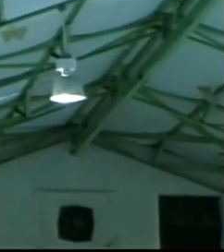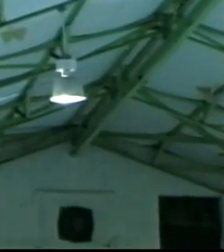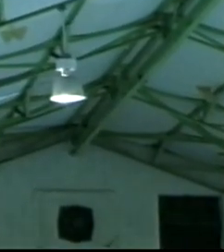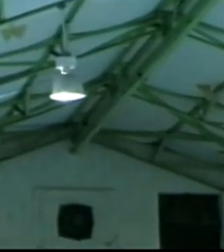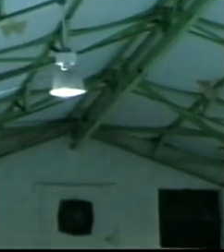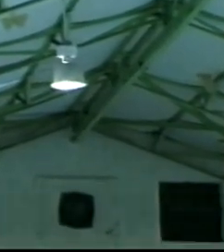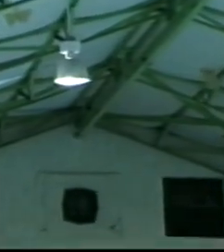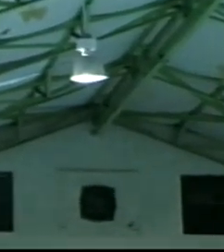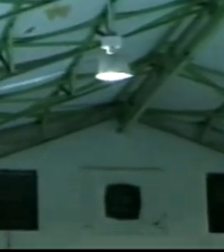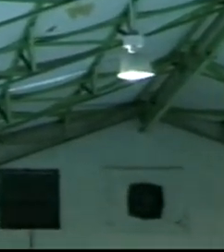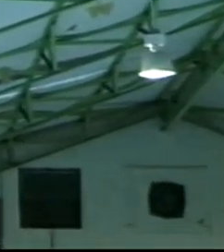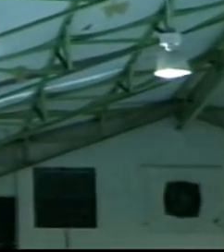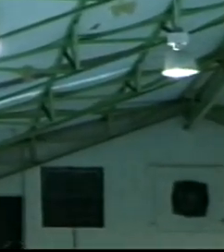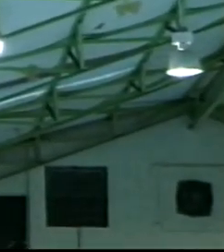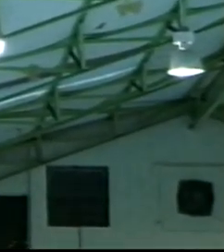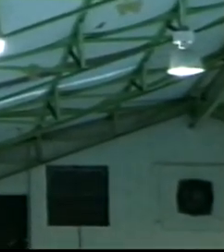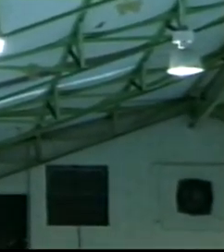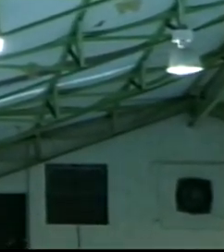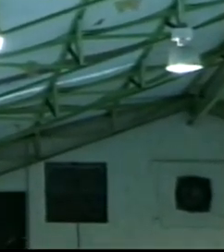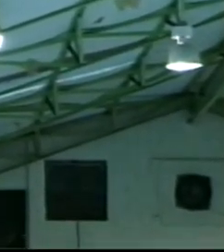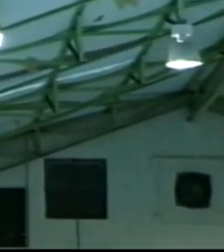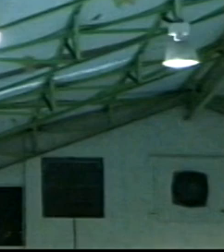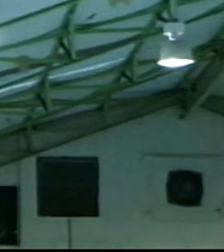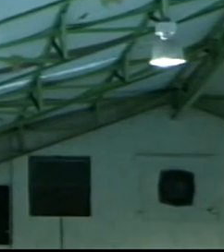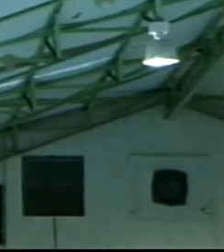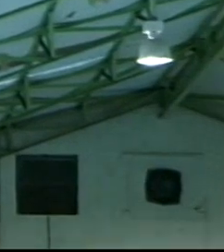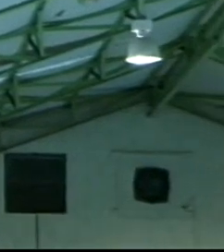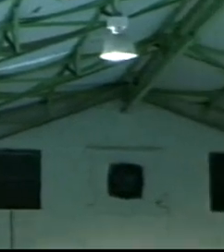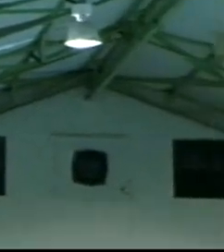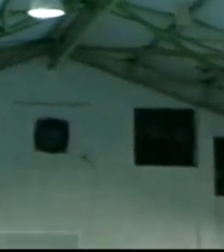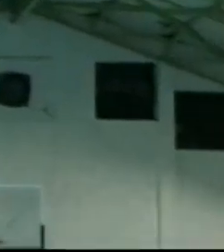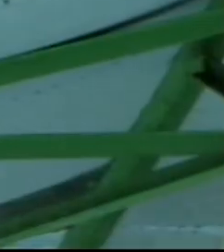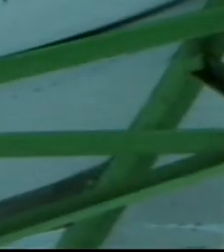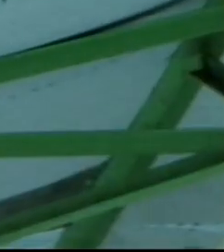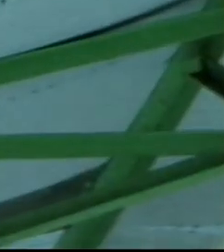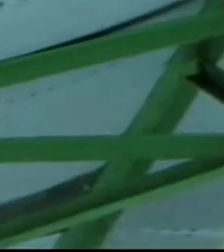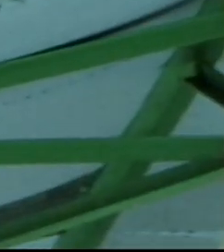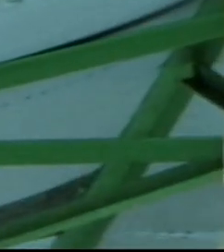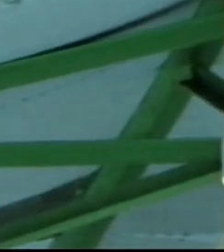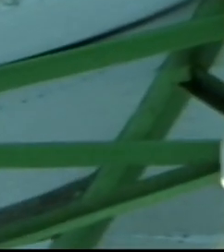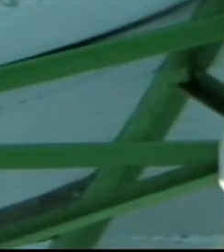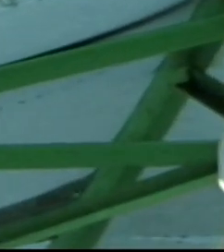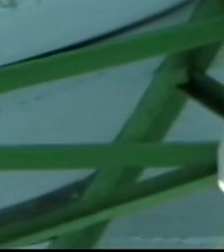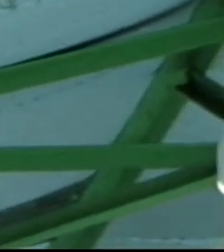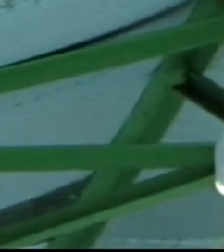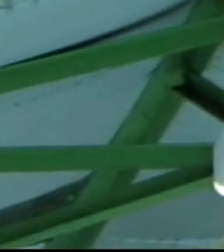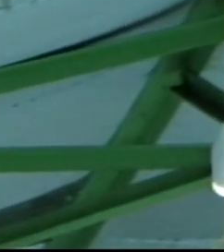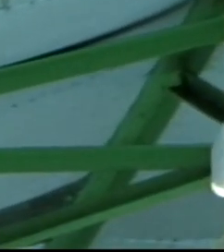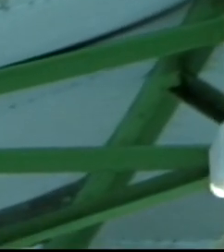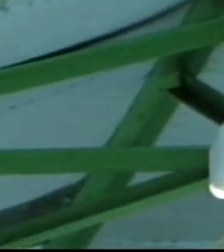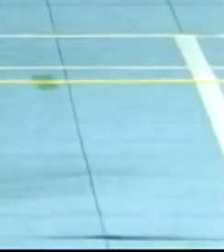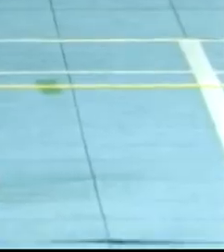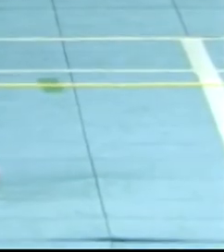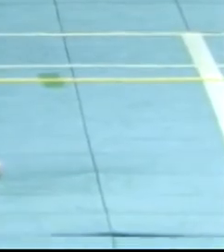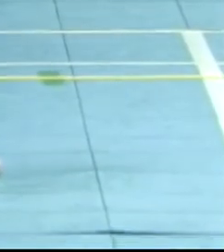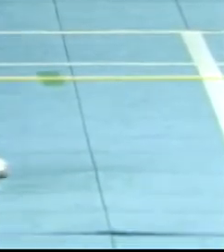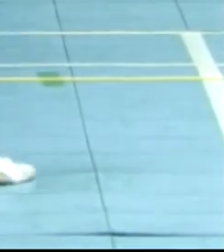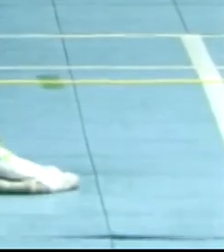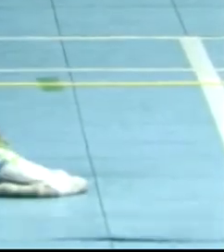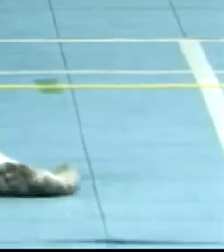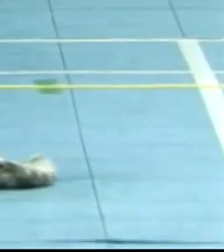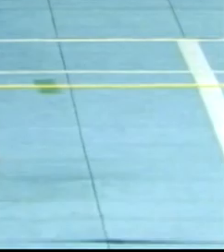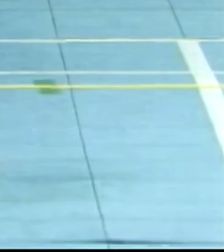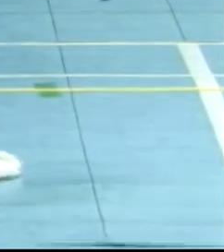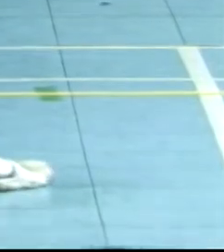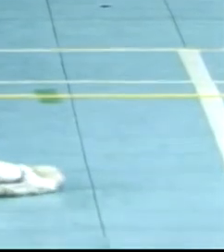Barn due to persistent rain. The resulting wet court meant that the game was postponed. Warrens, the only unbeaten team in the entire tournament, will now